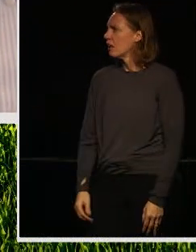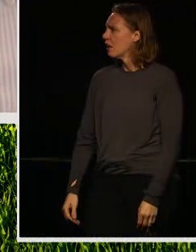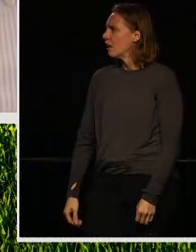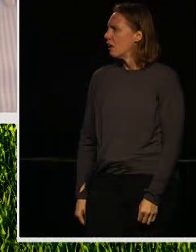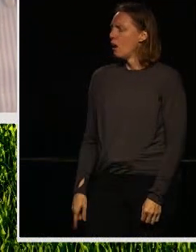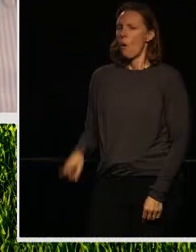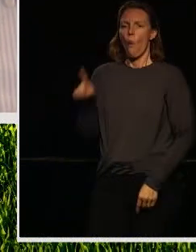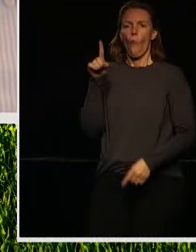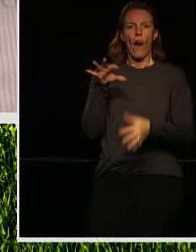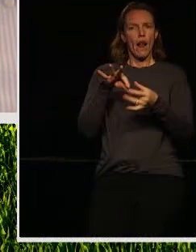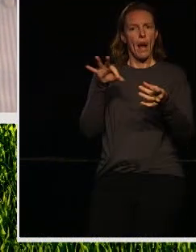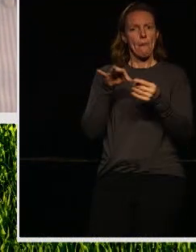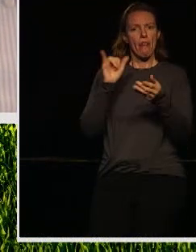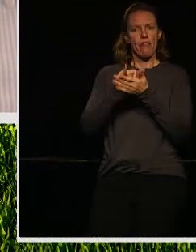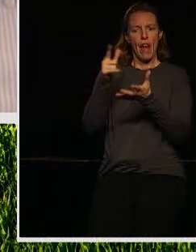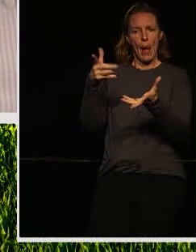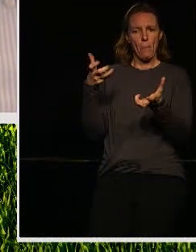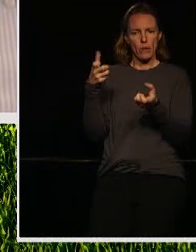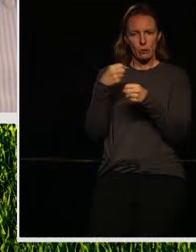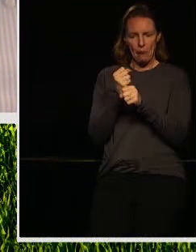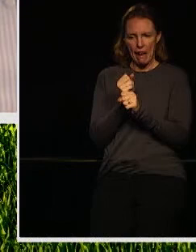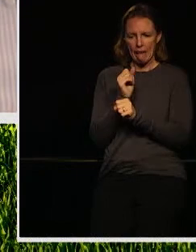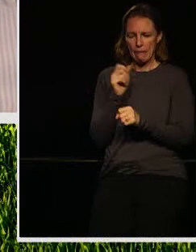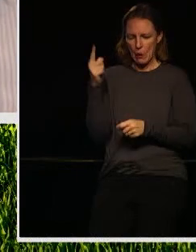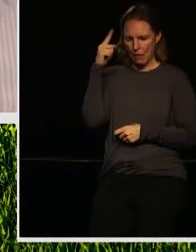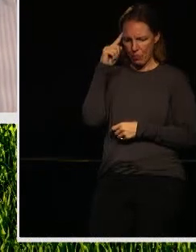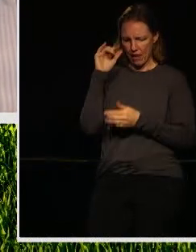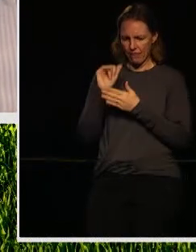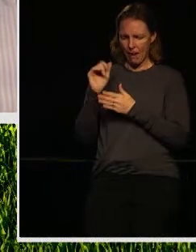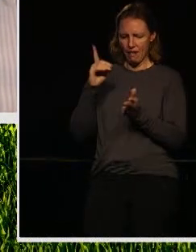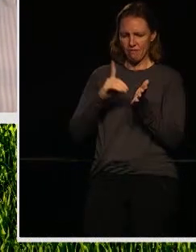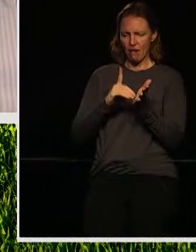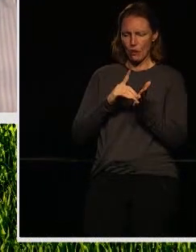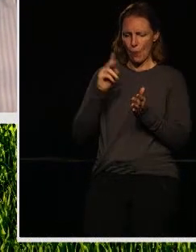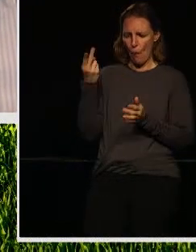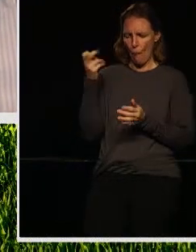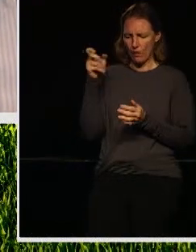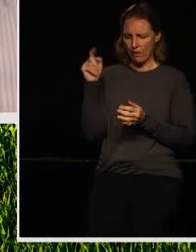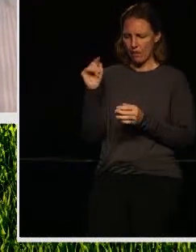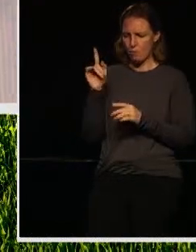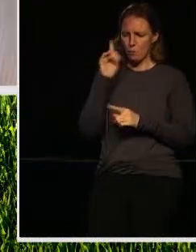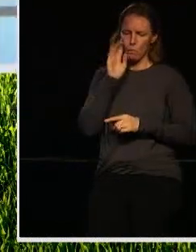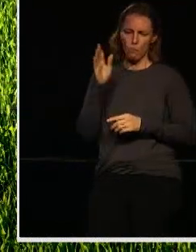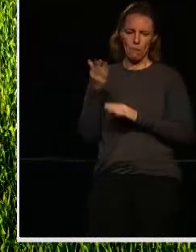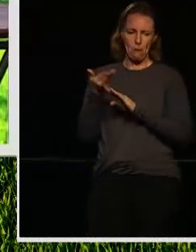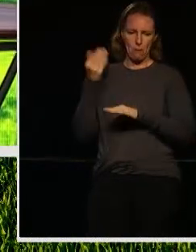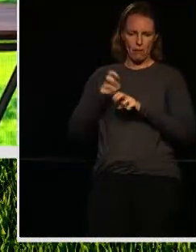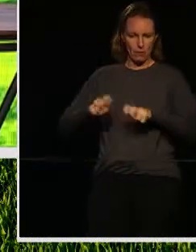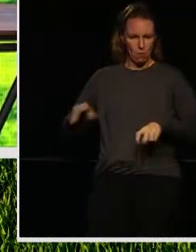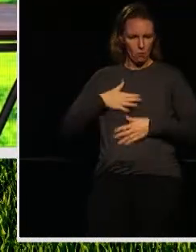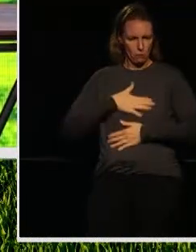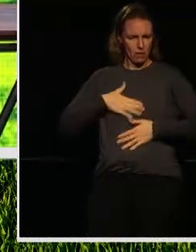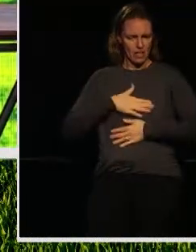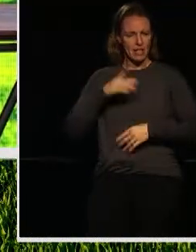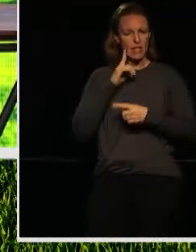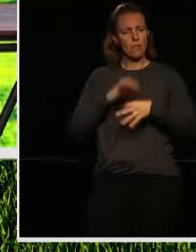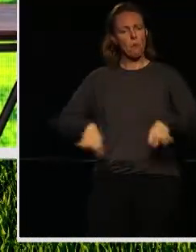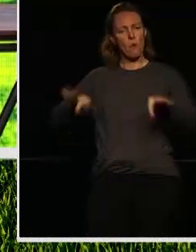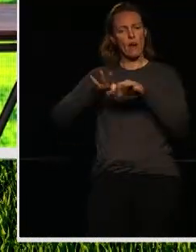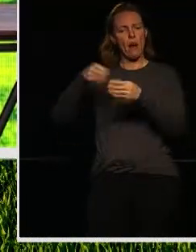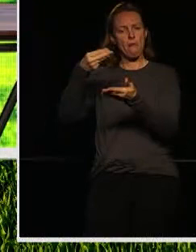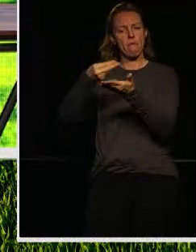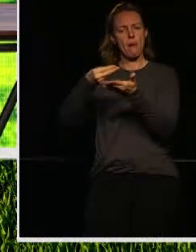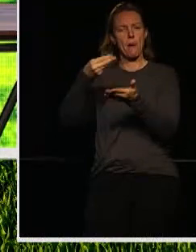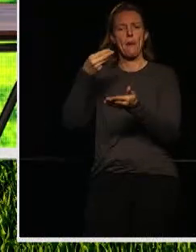comment that I would like to make, which I think Dr. Holton from the previous panel would probably appreciate, is the importance of public funding